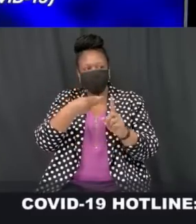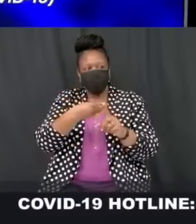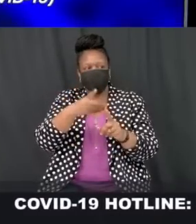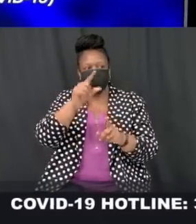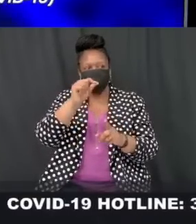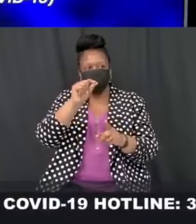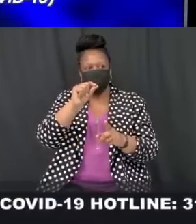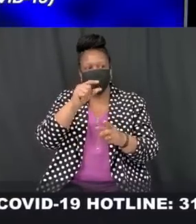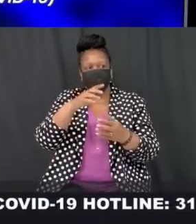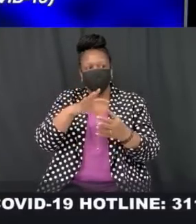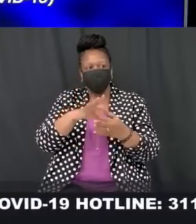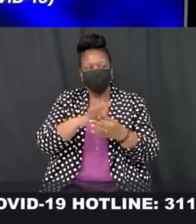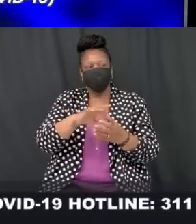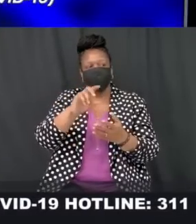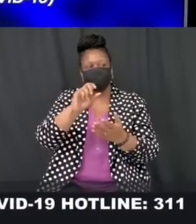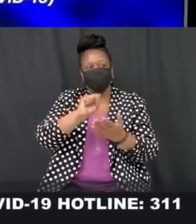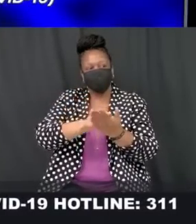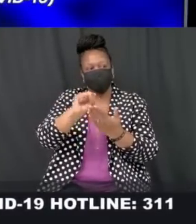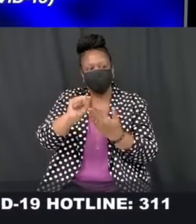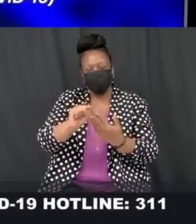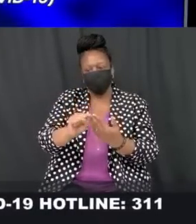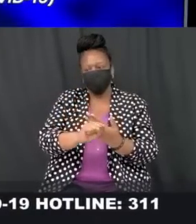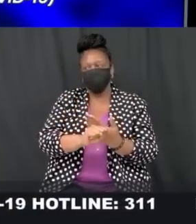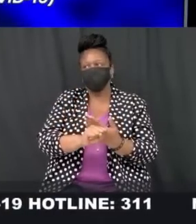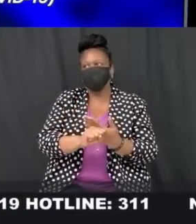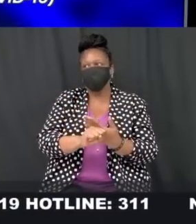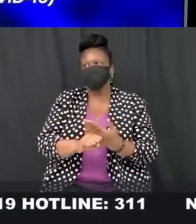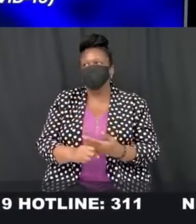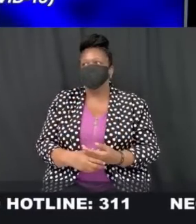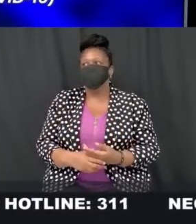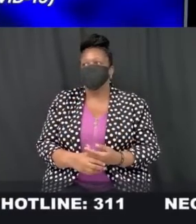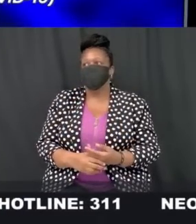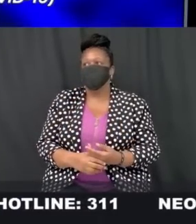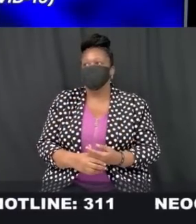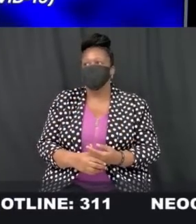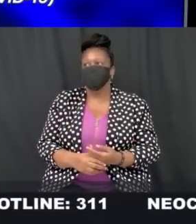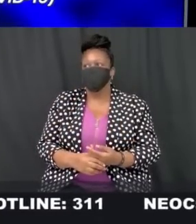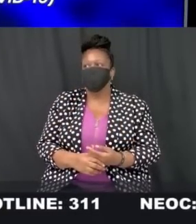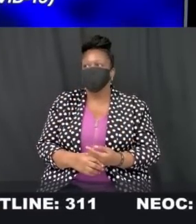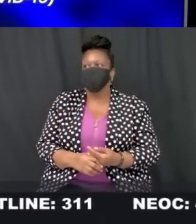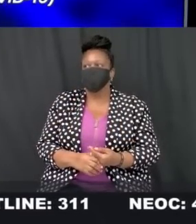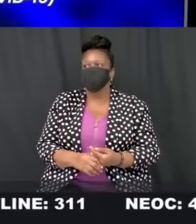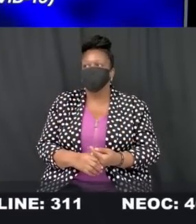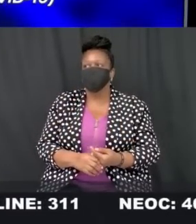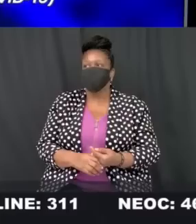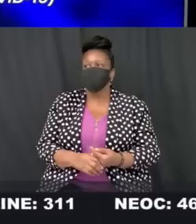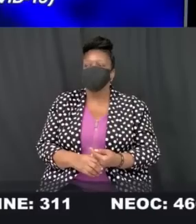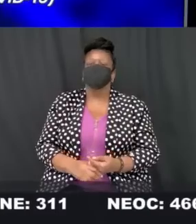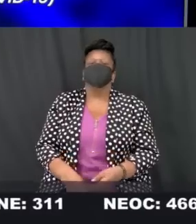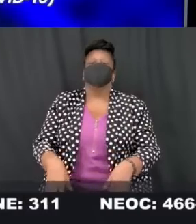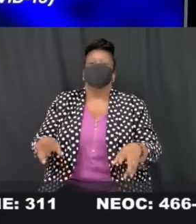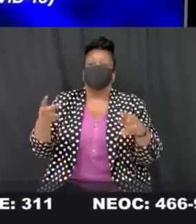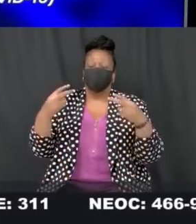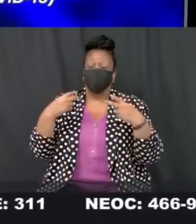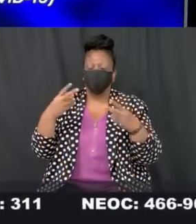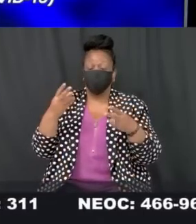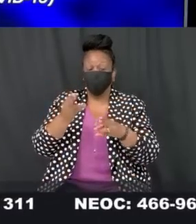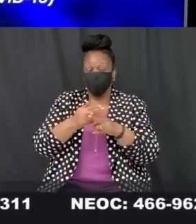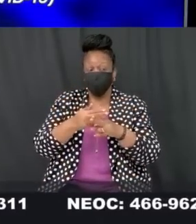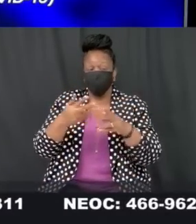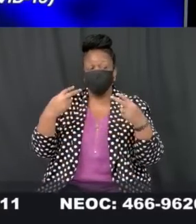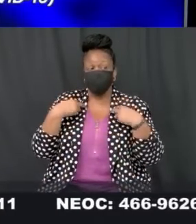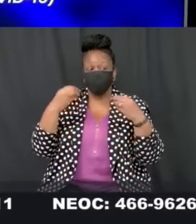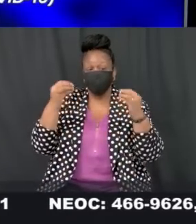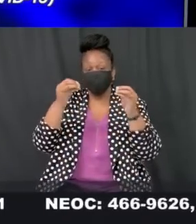press conference that the Cabinet has agreed for cruise ship to come to St. Kitts and